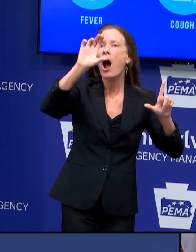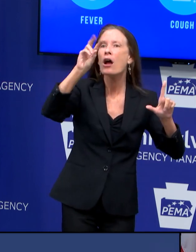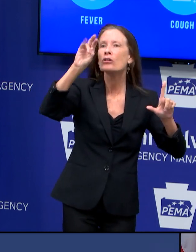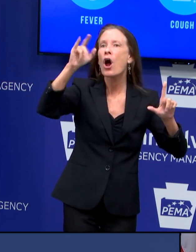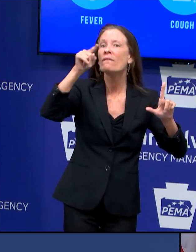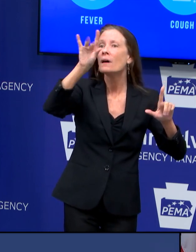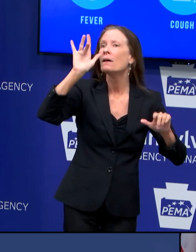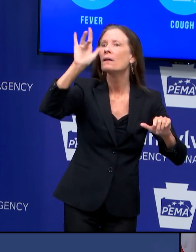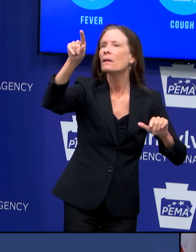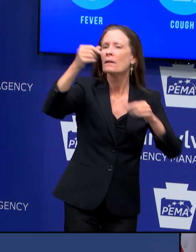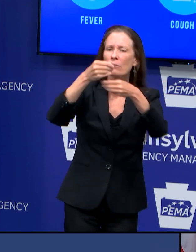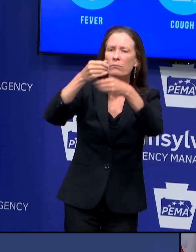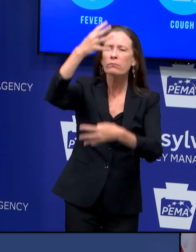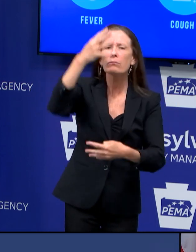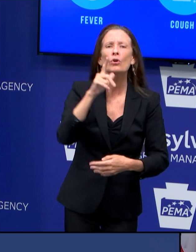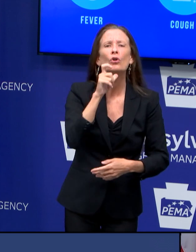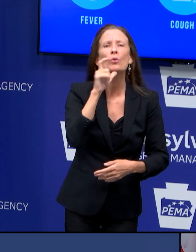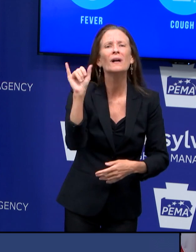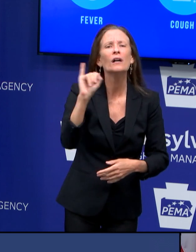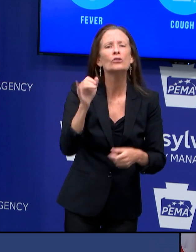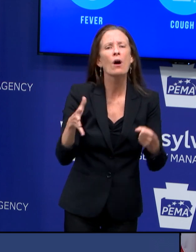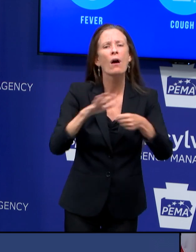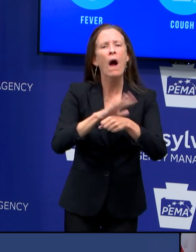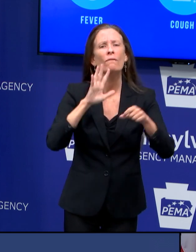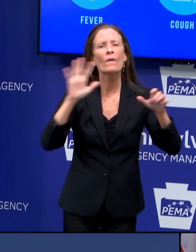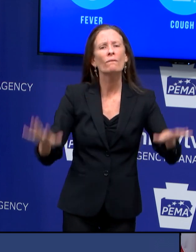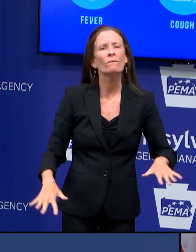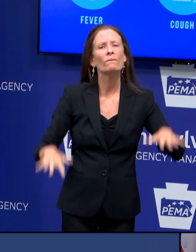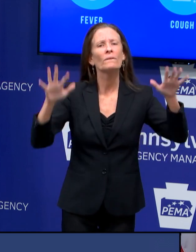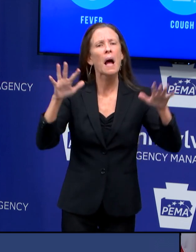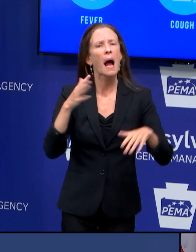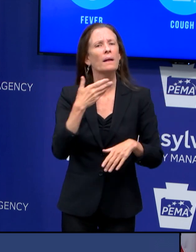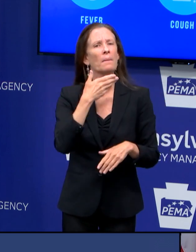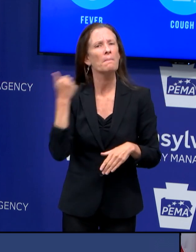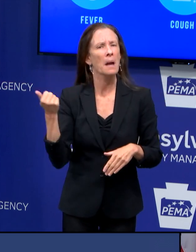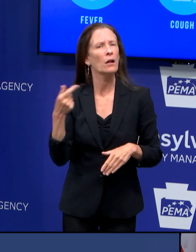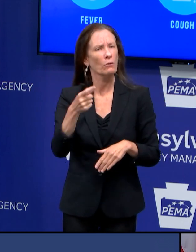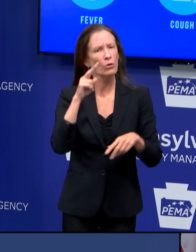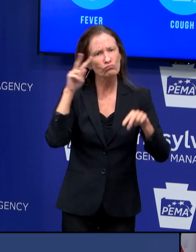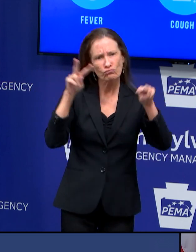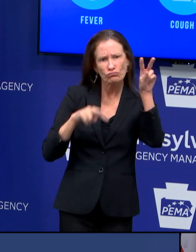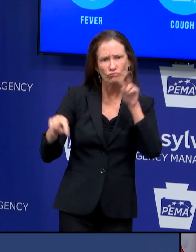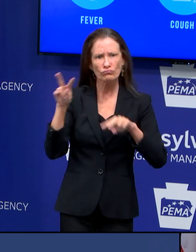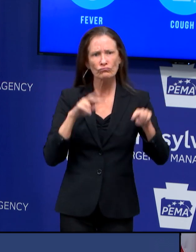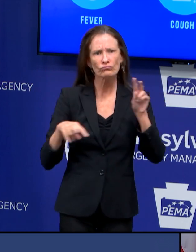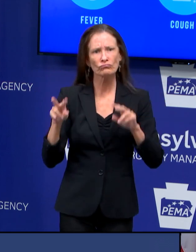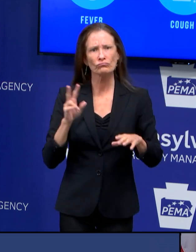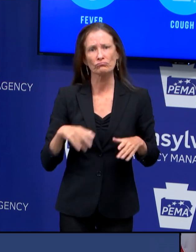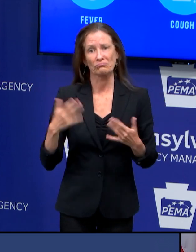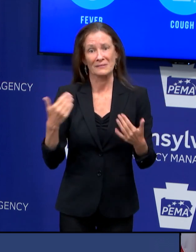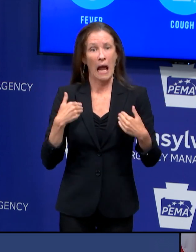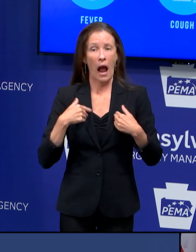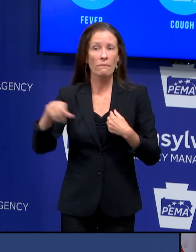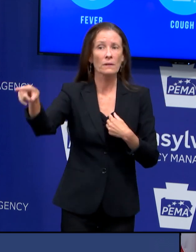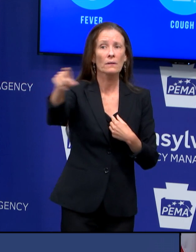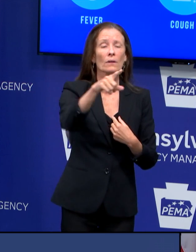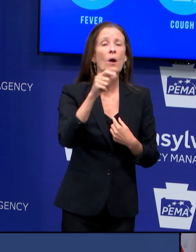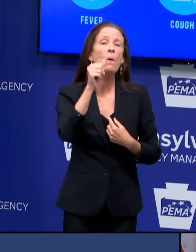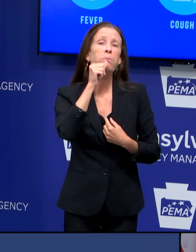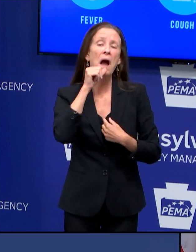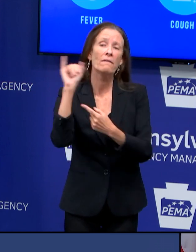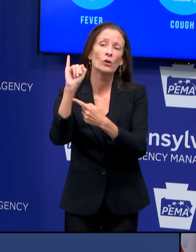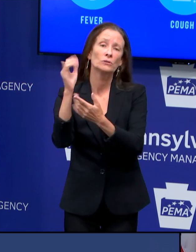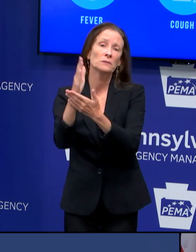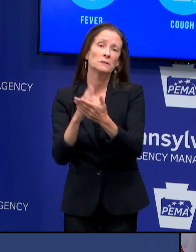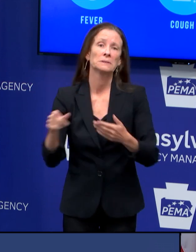through the National Flood Insurance Program, flood insurance is now available through private insurers in Pennsylvania. So in purchasing flood